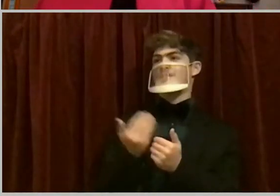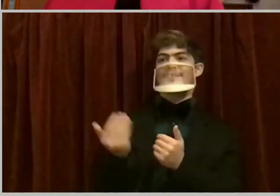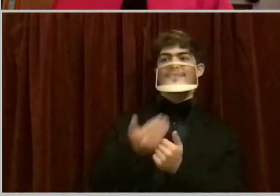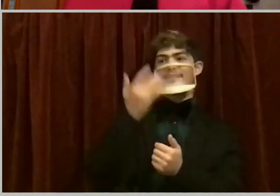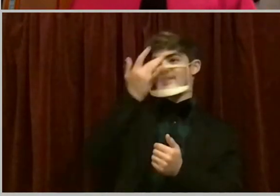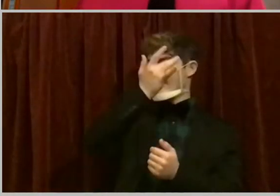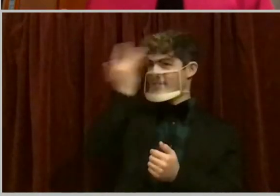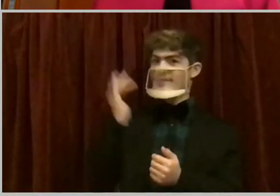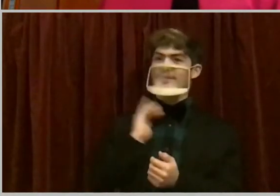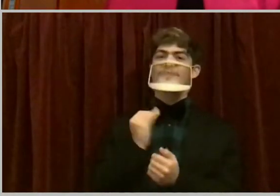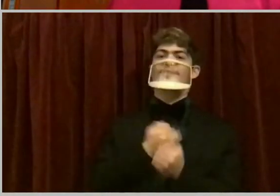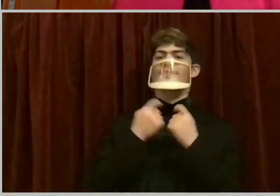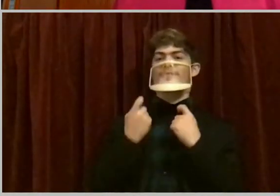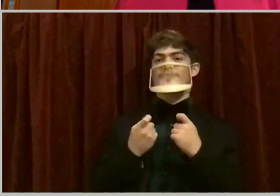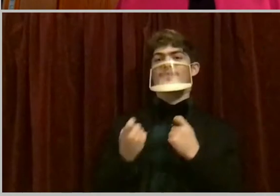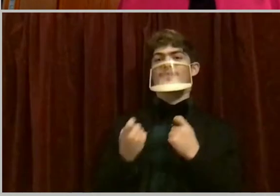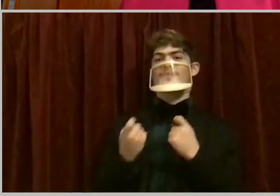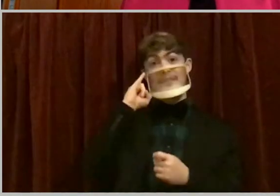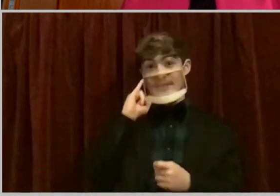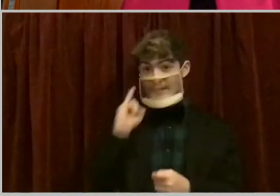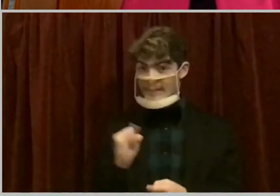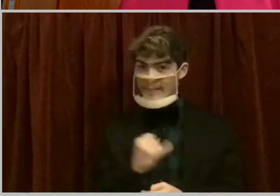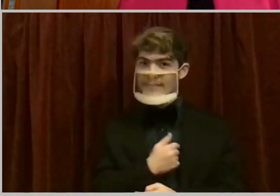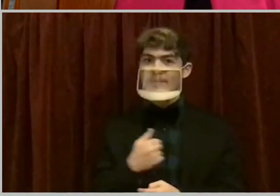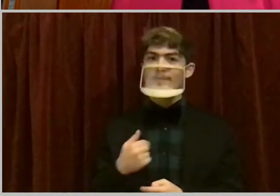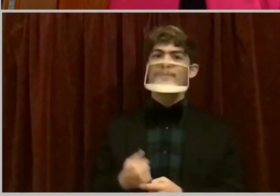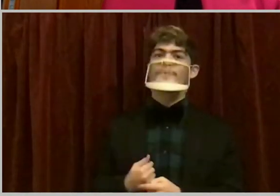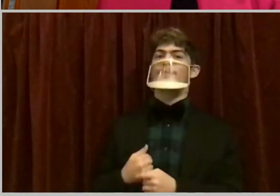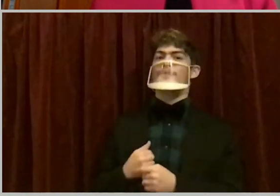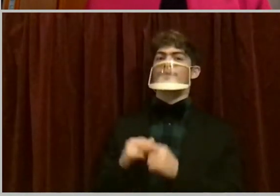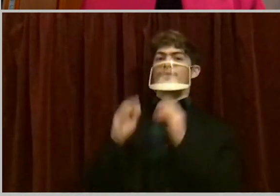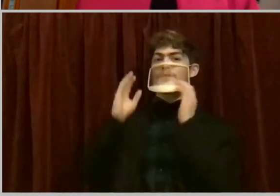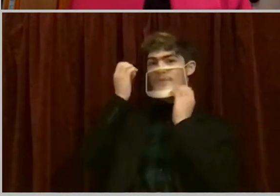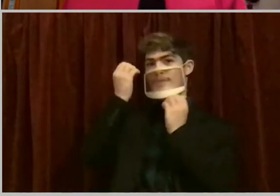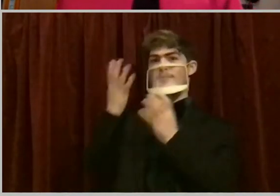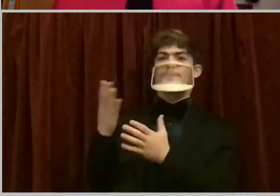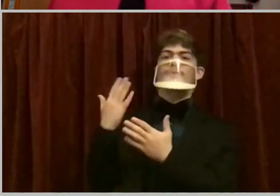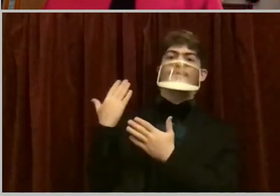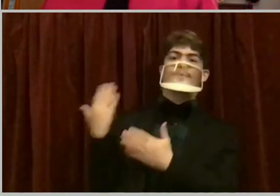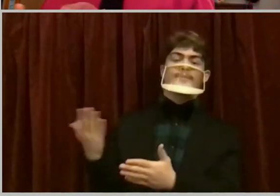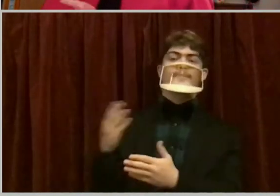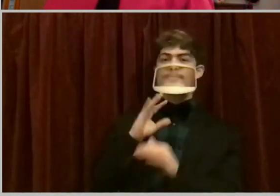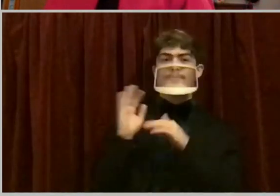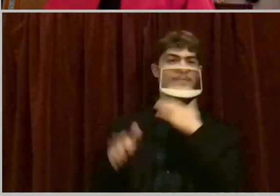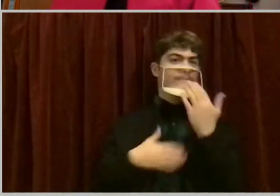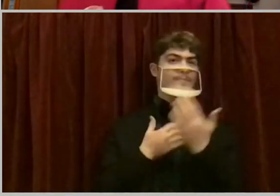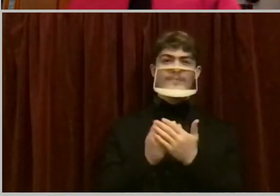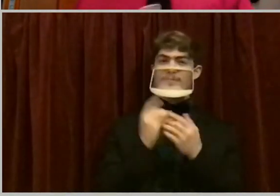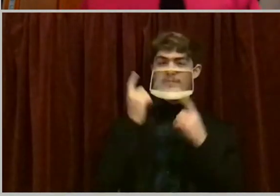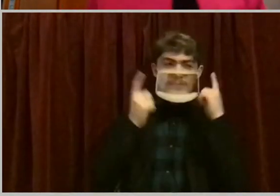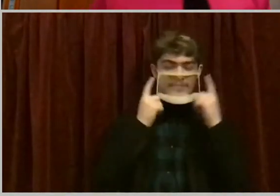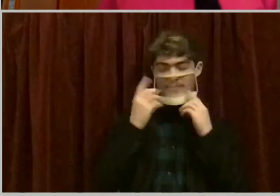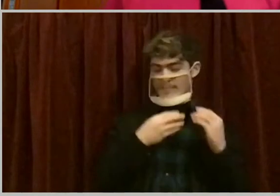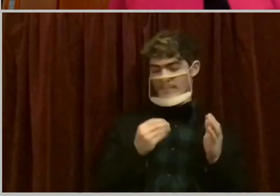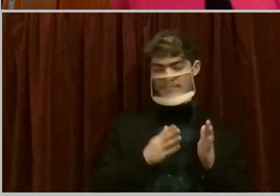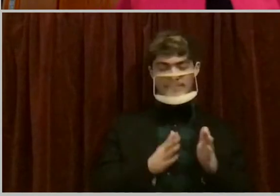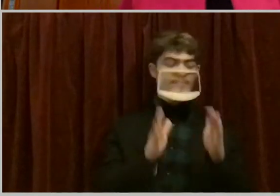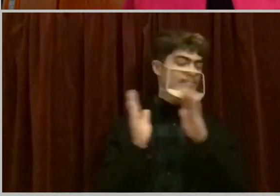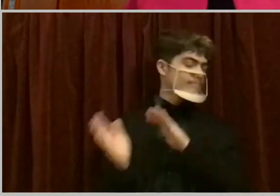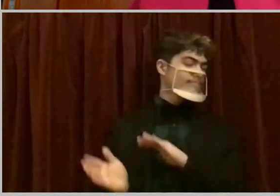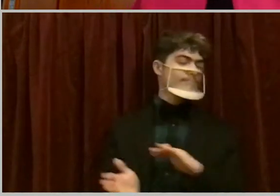our sins once we turn back to him and really just renounce ways that were against him. Guests, you are honored